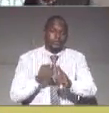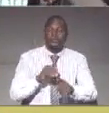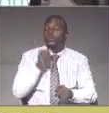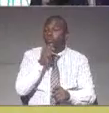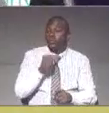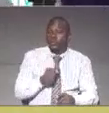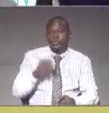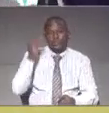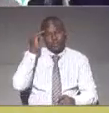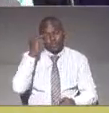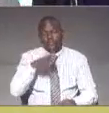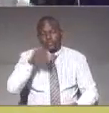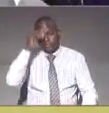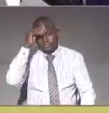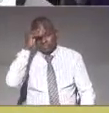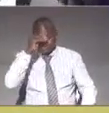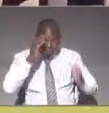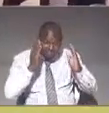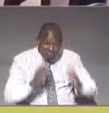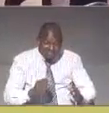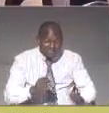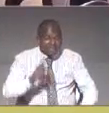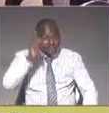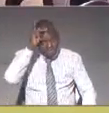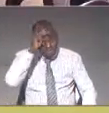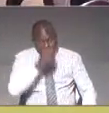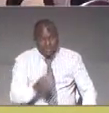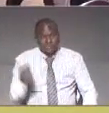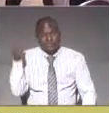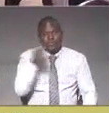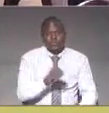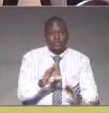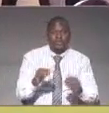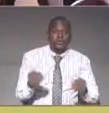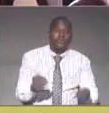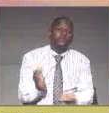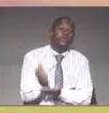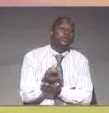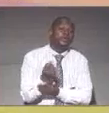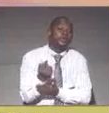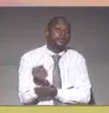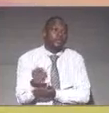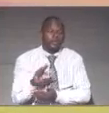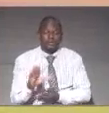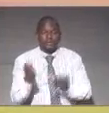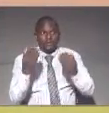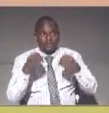model of schooling that emphasizes skilling for employment rather than for earning. Because of your ability